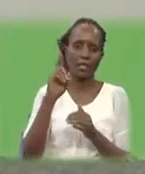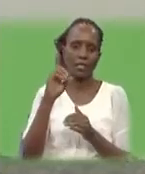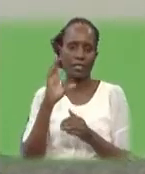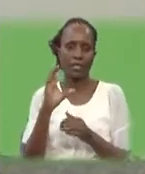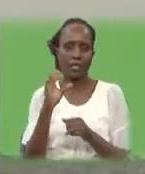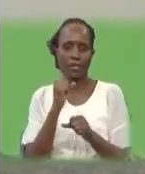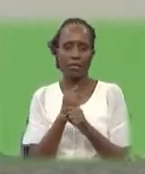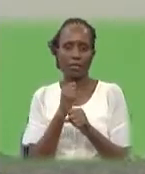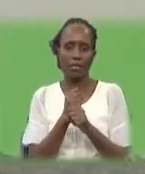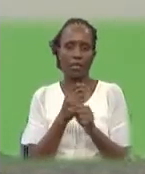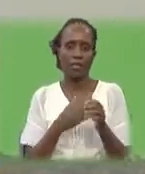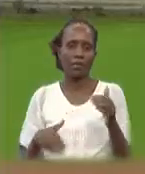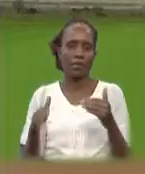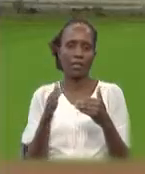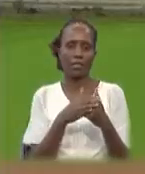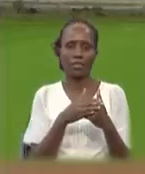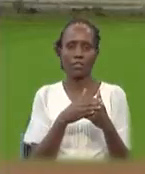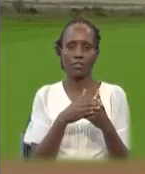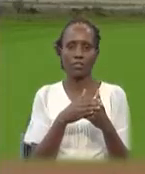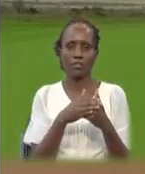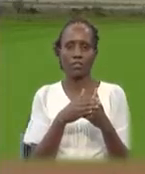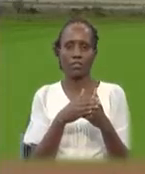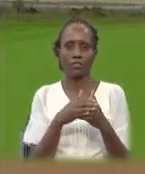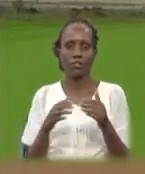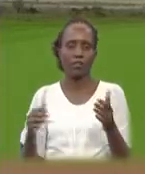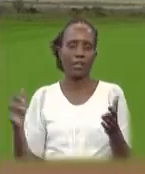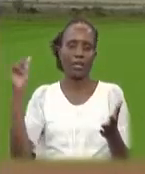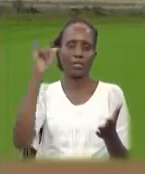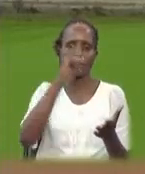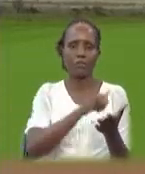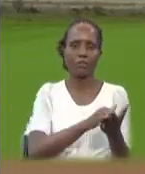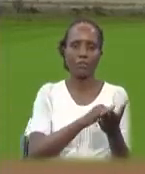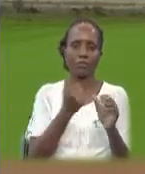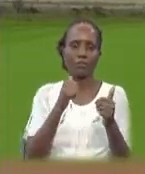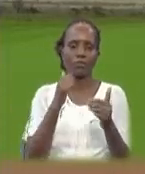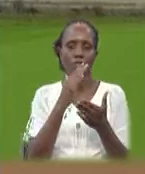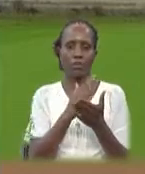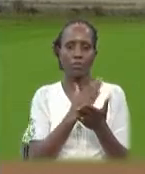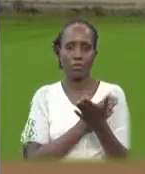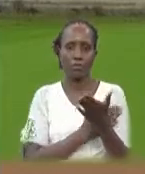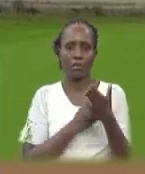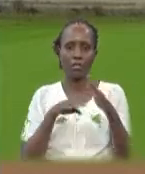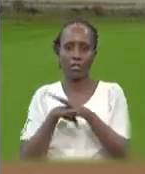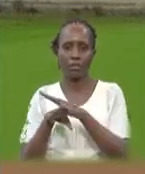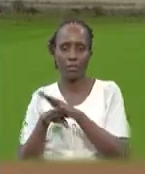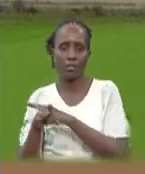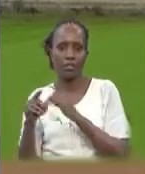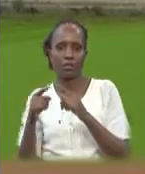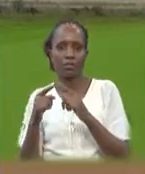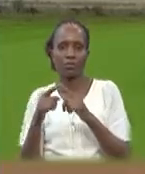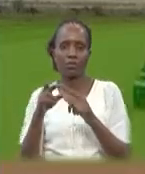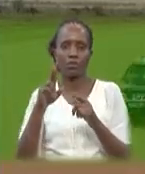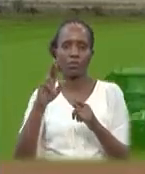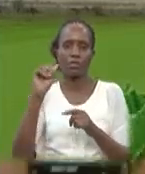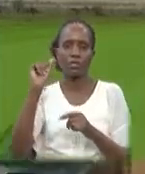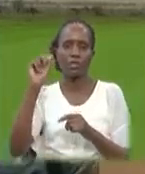carrying out the rehabilitation of the airstrips, which will improve accessibility to the ranch,